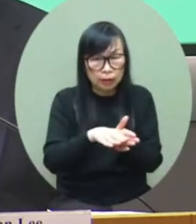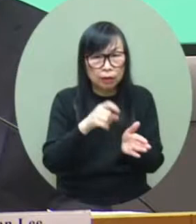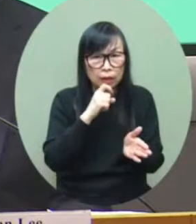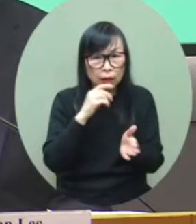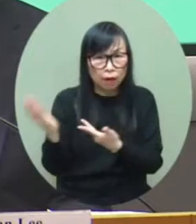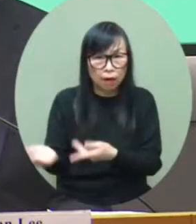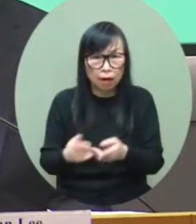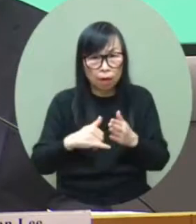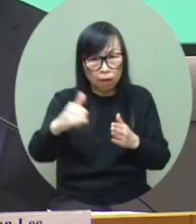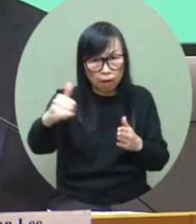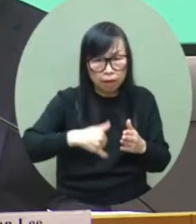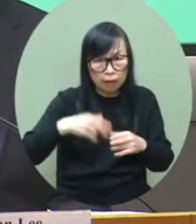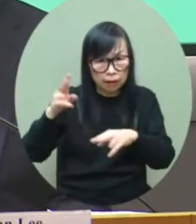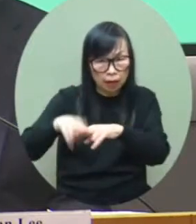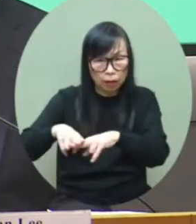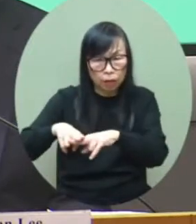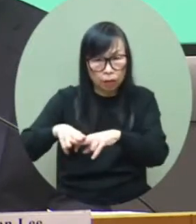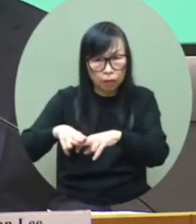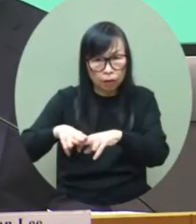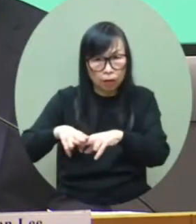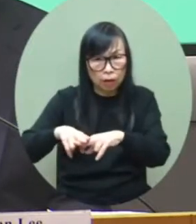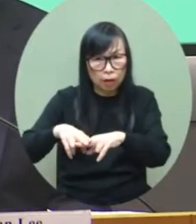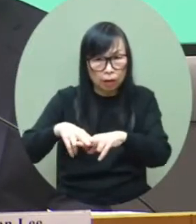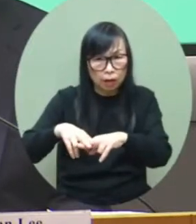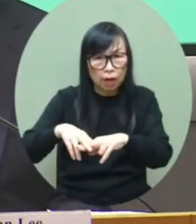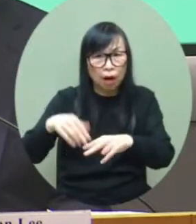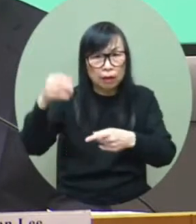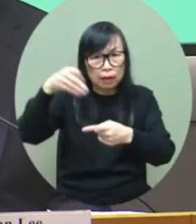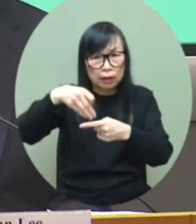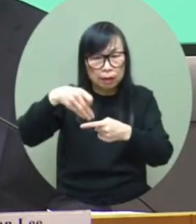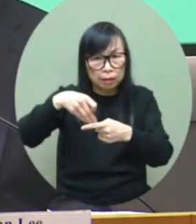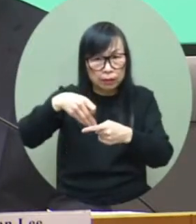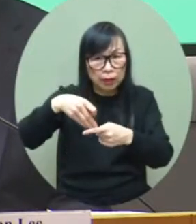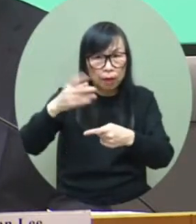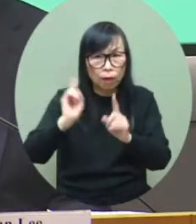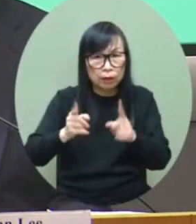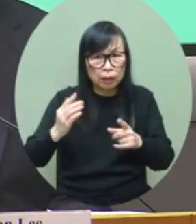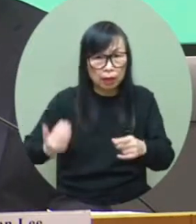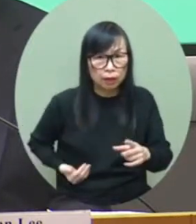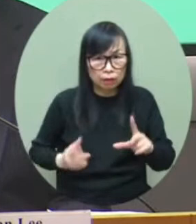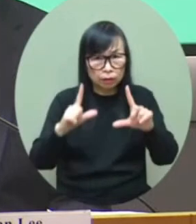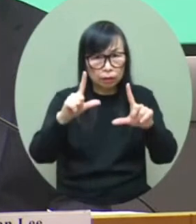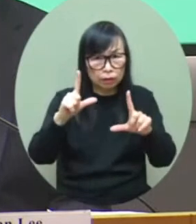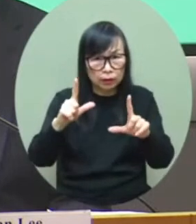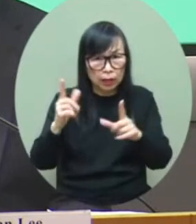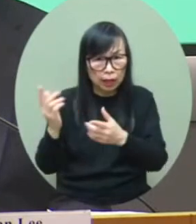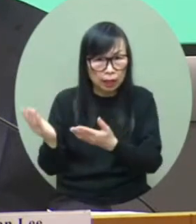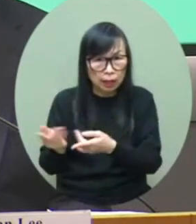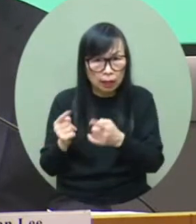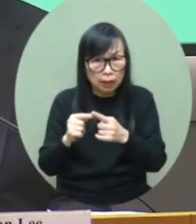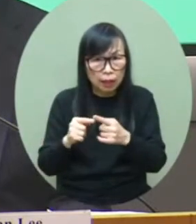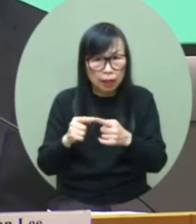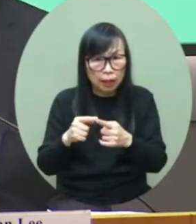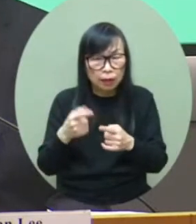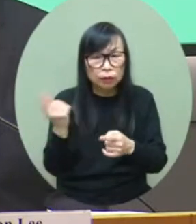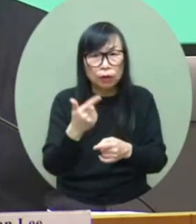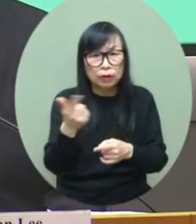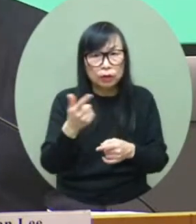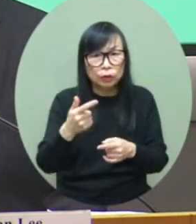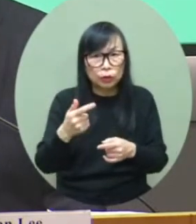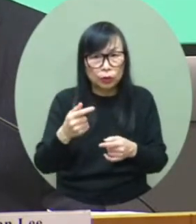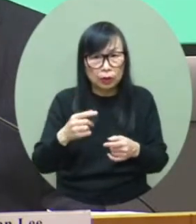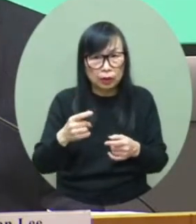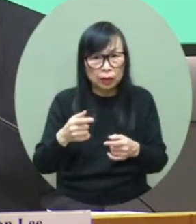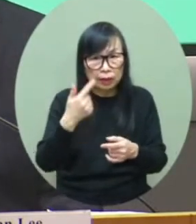pedestrian bypass to get to the BCP. There are also car parks at the BCP for travelers going to the east of Shenzhen